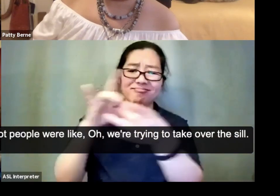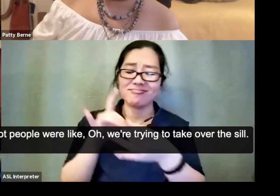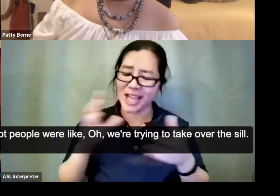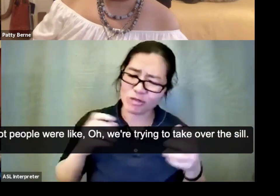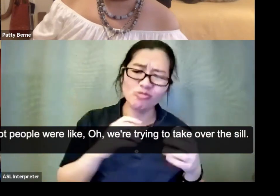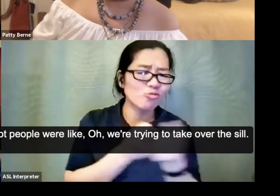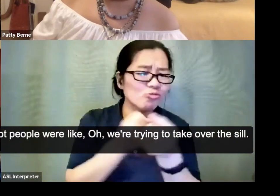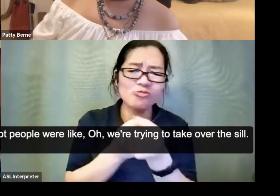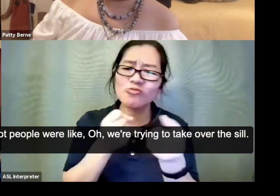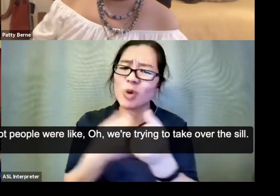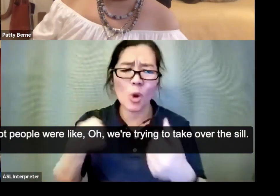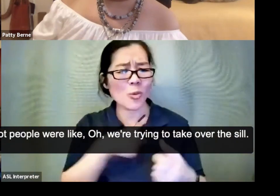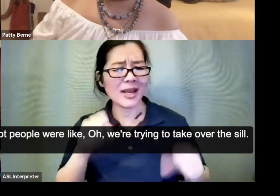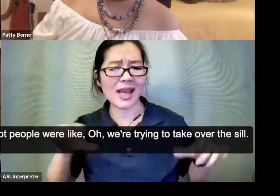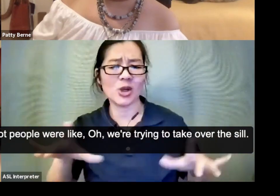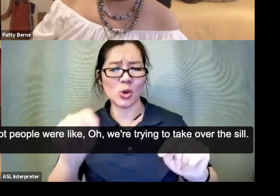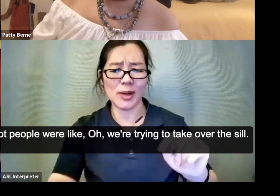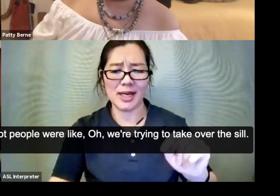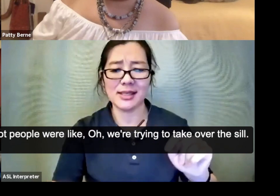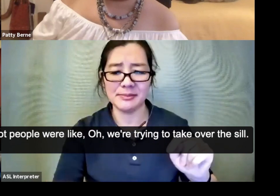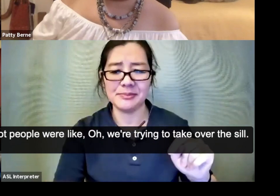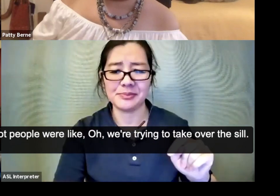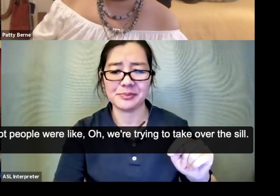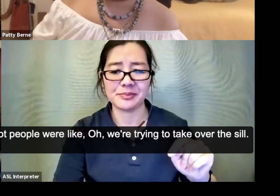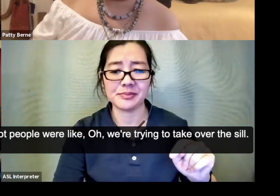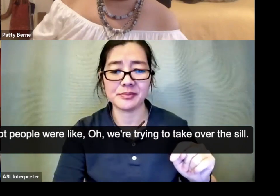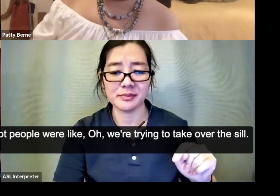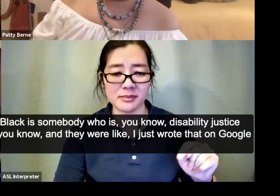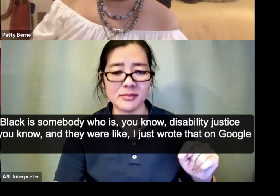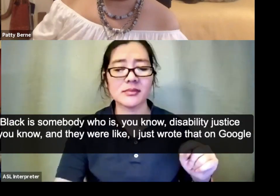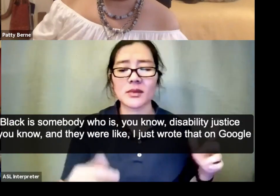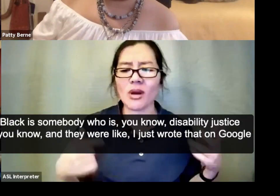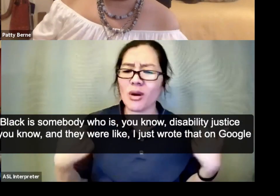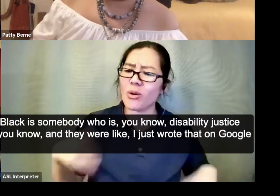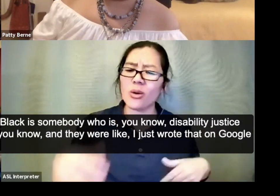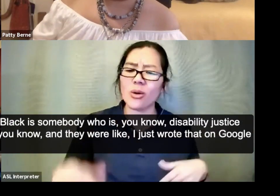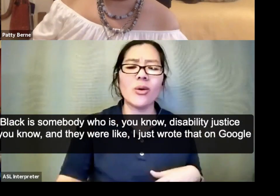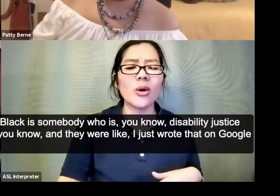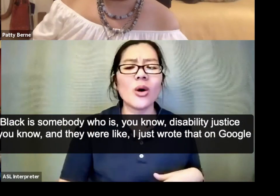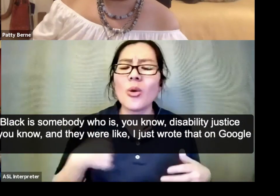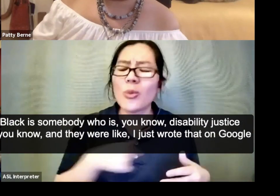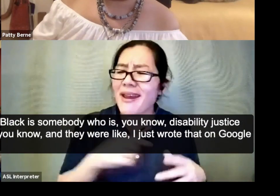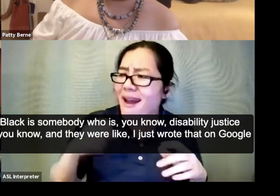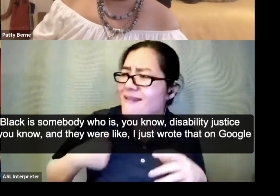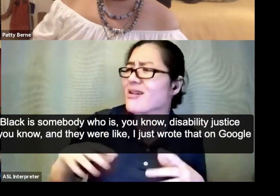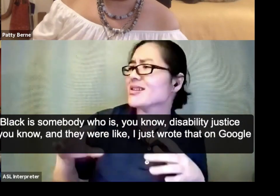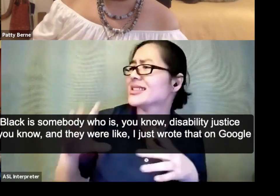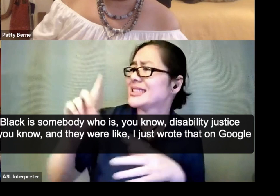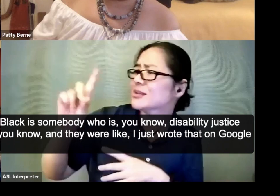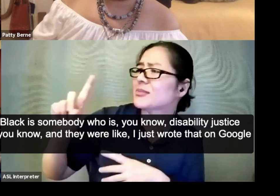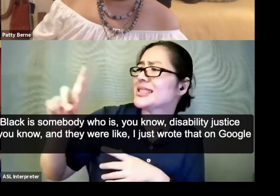now we've got people who are like, oh, we're trying to take over the SIL. Oh, we have a disability justice collective Rebel Black is somebody who's,